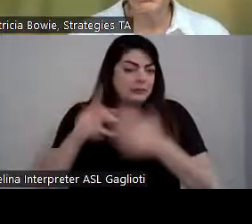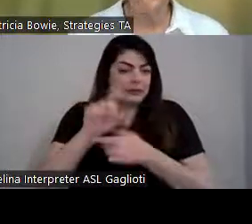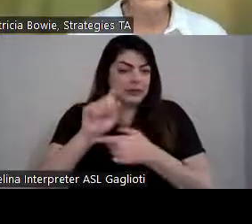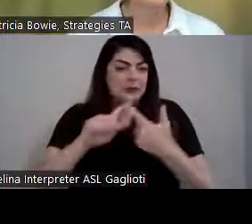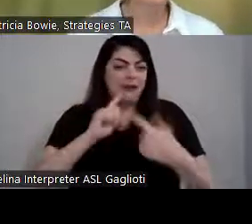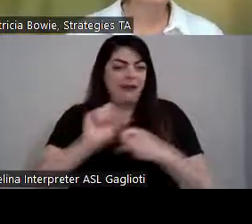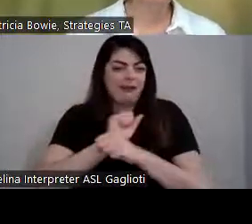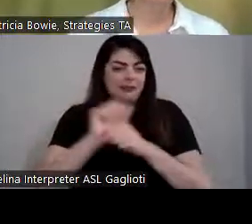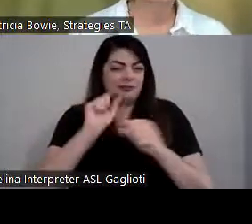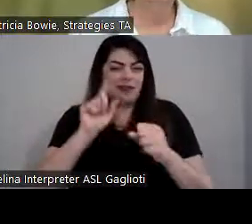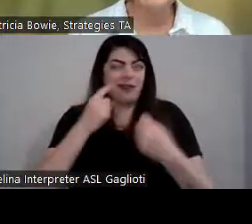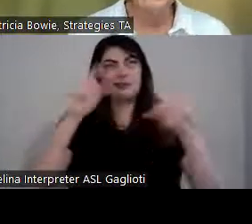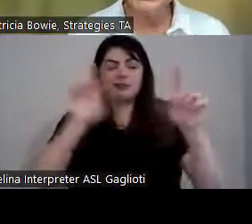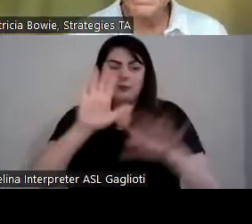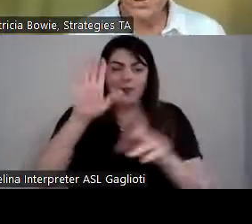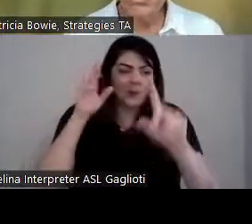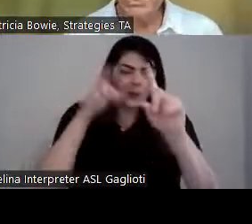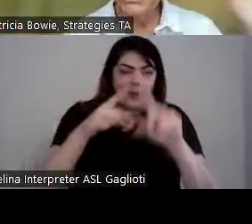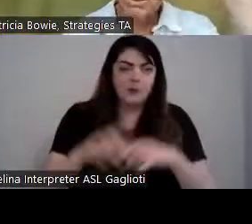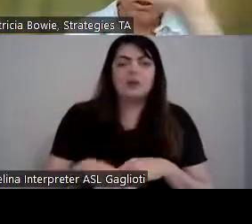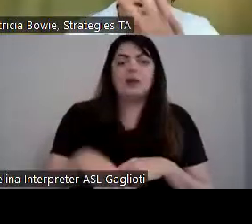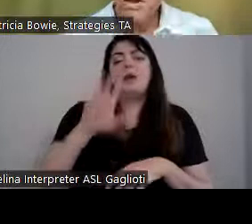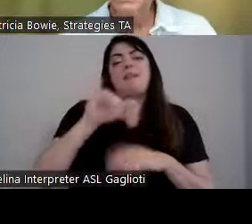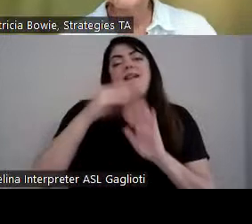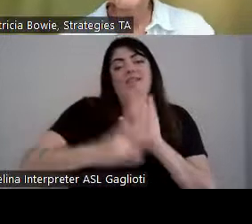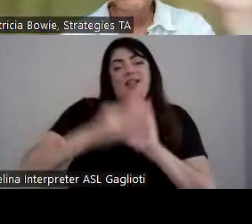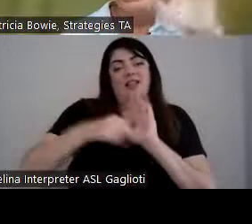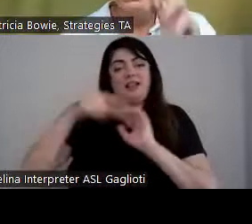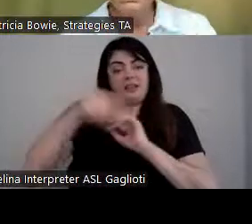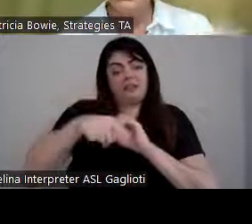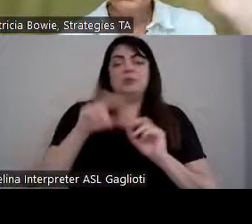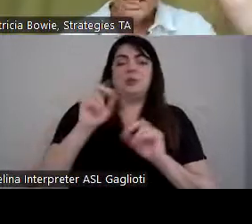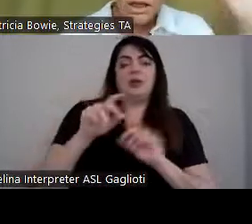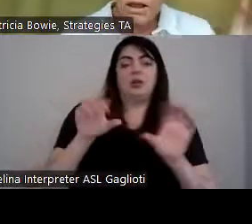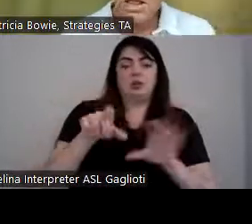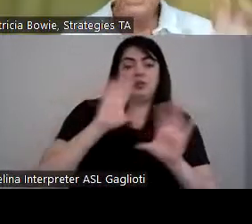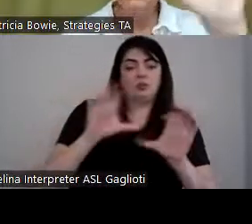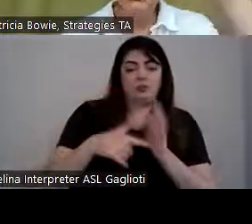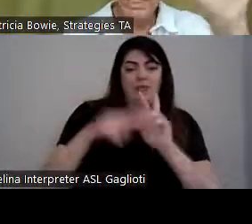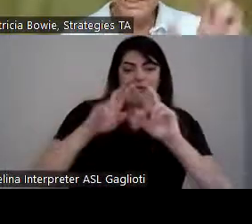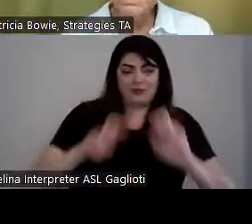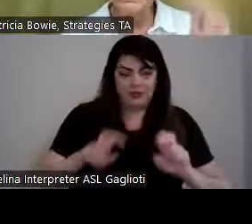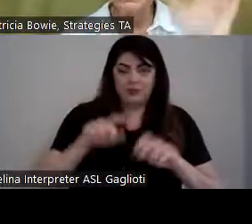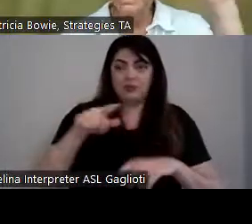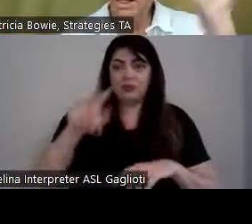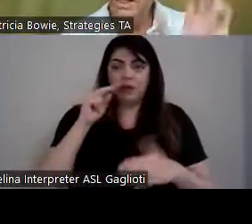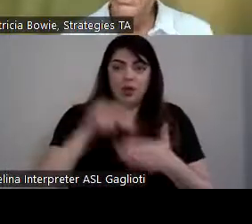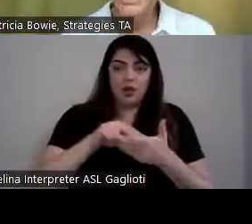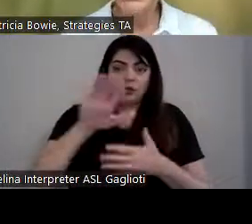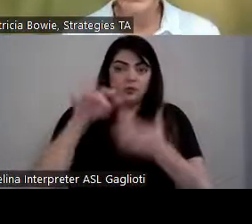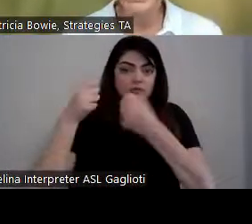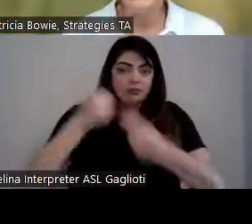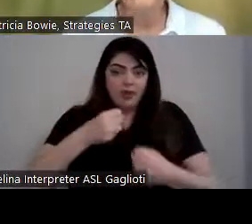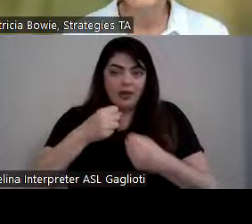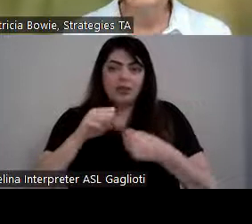goals, right? So by filling this out, right, so you'll do that assessment, you'll take a look at your strengths, the areas